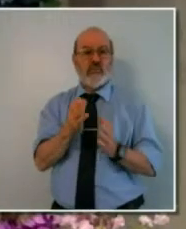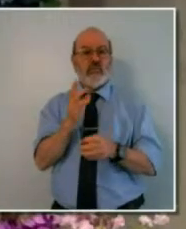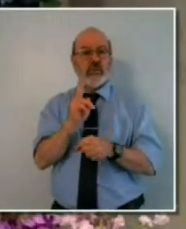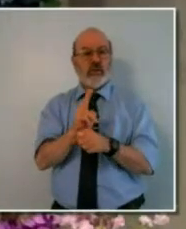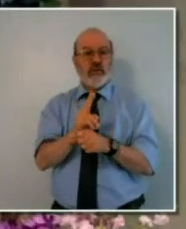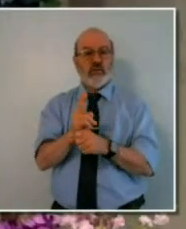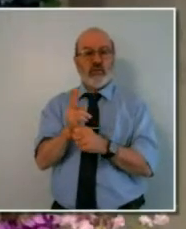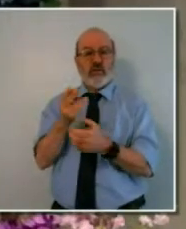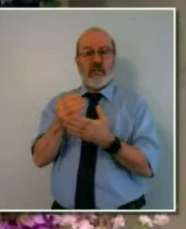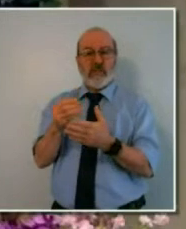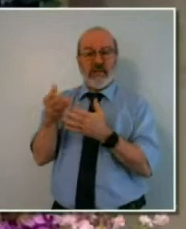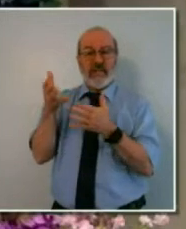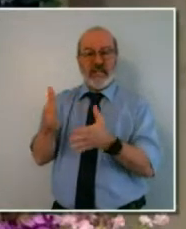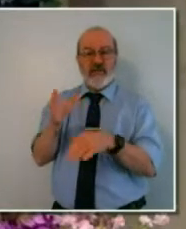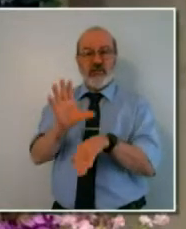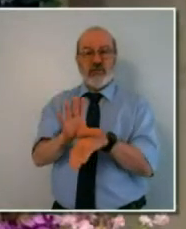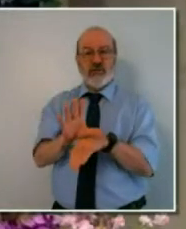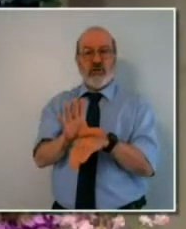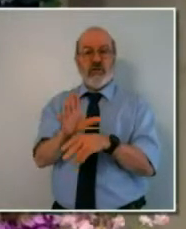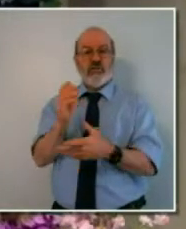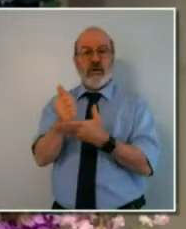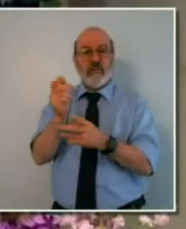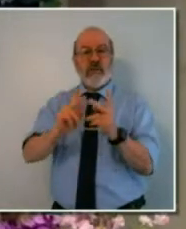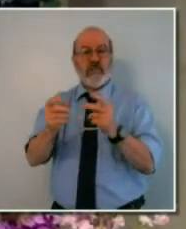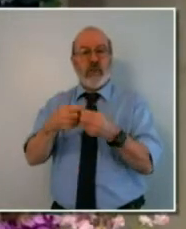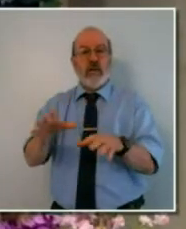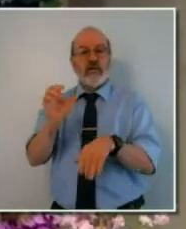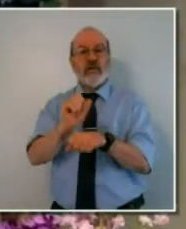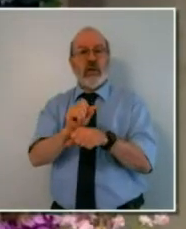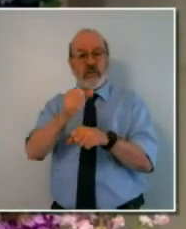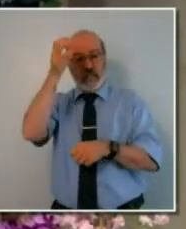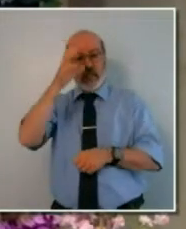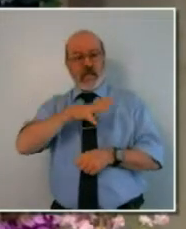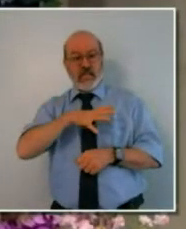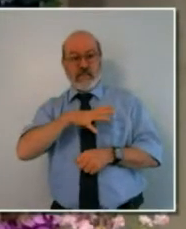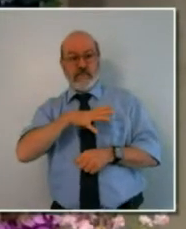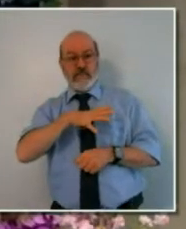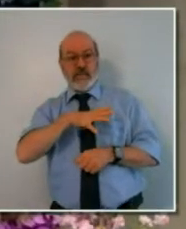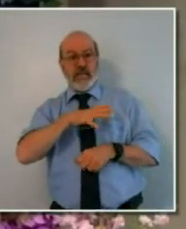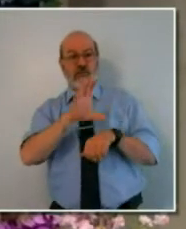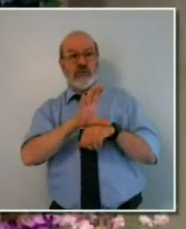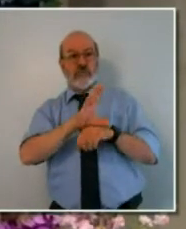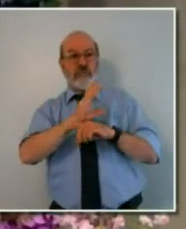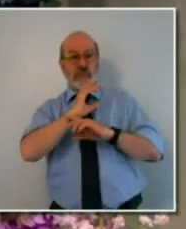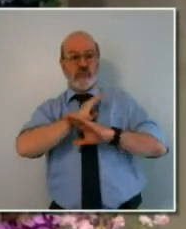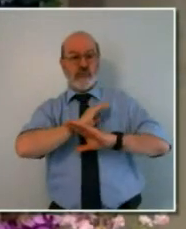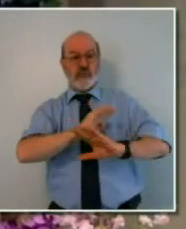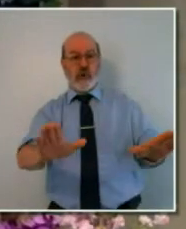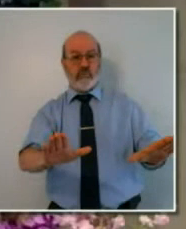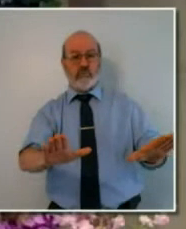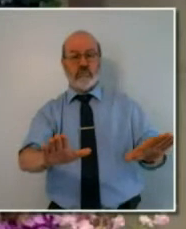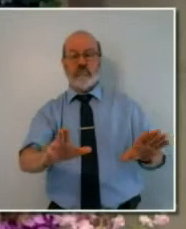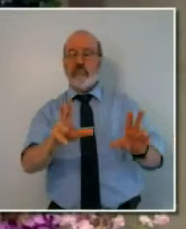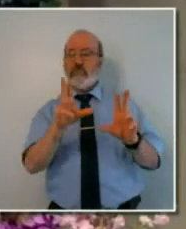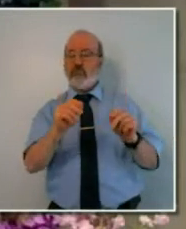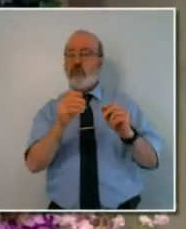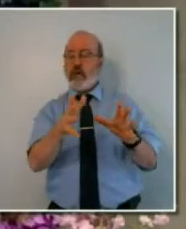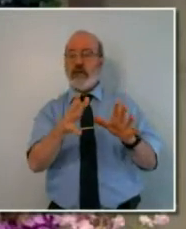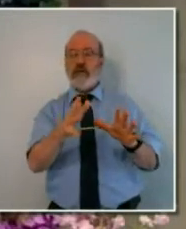lost their jobs. The men of the church flat out rejected such a notion. What